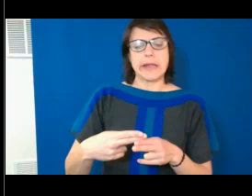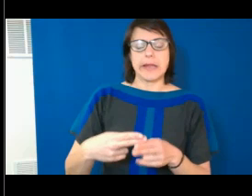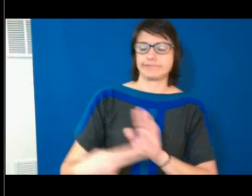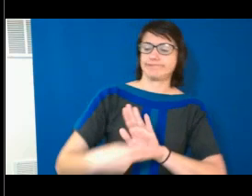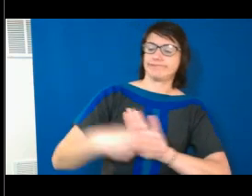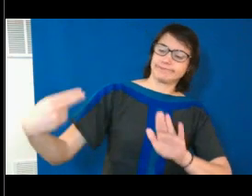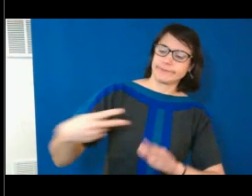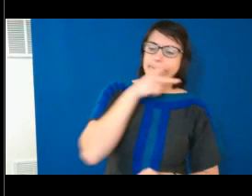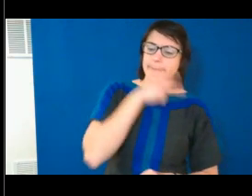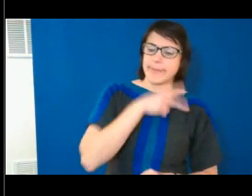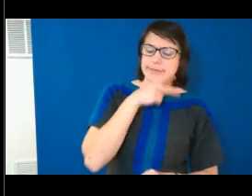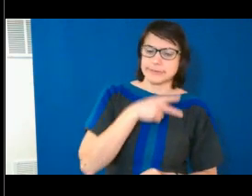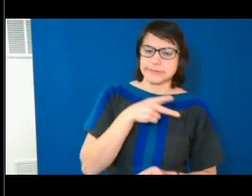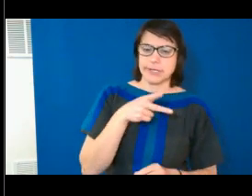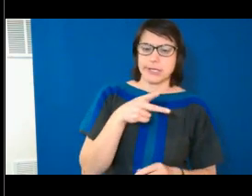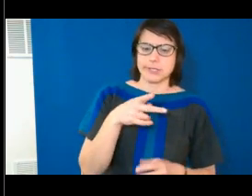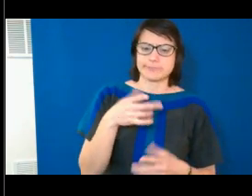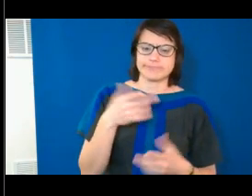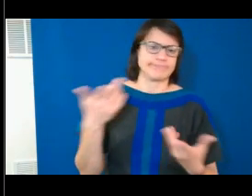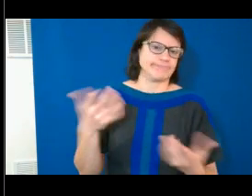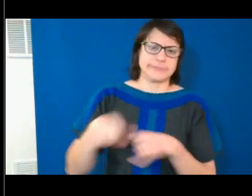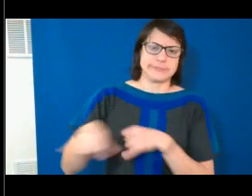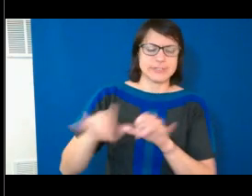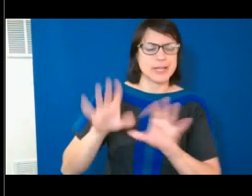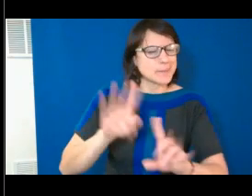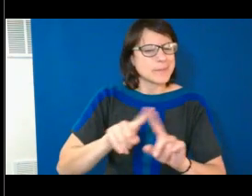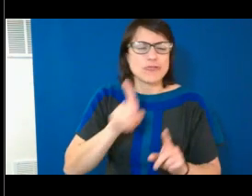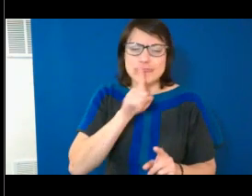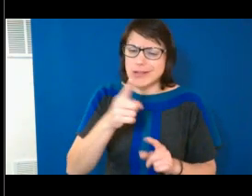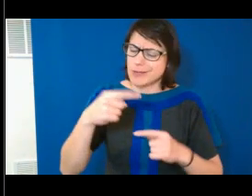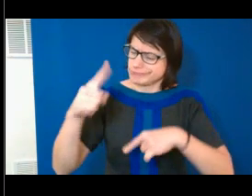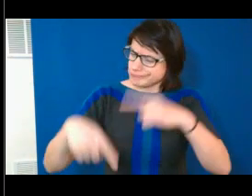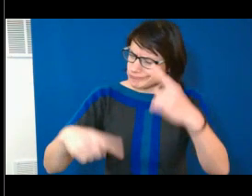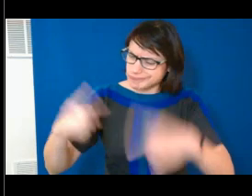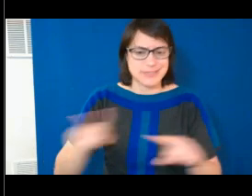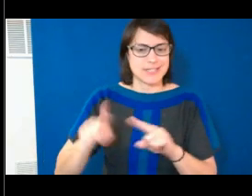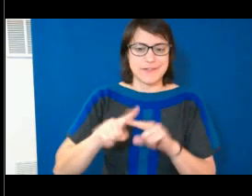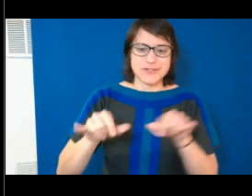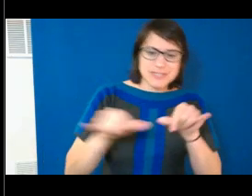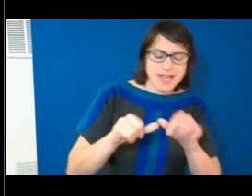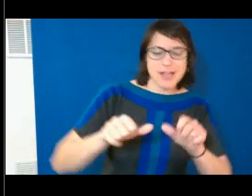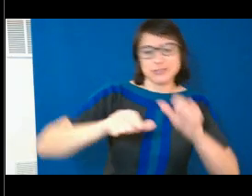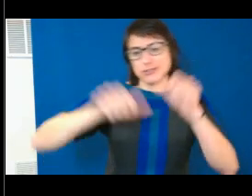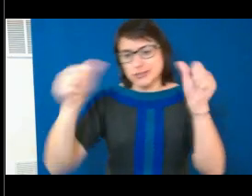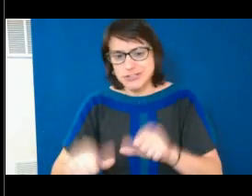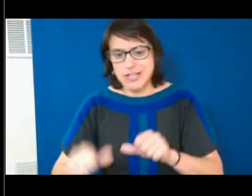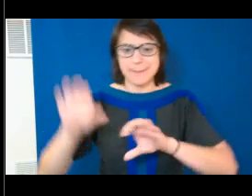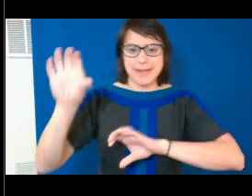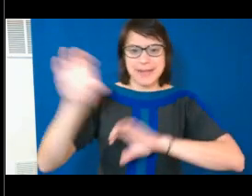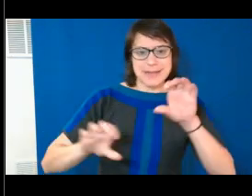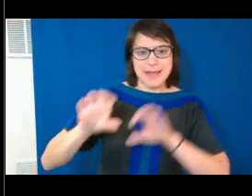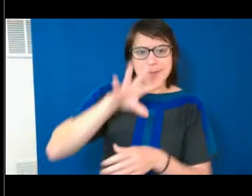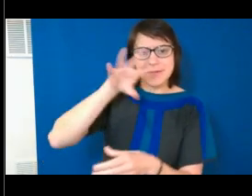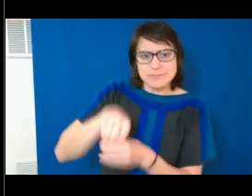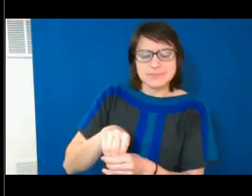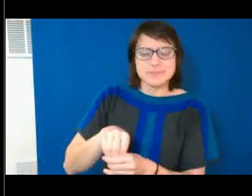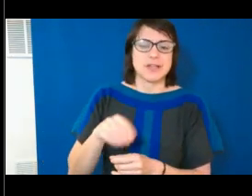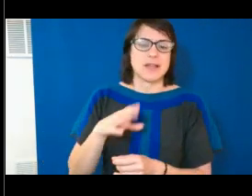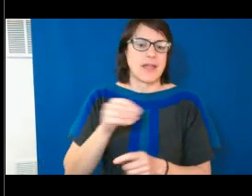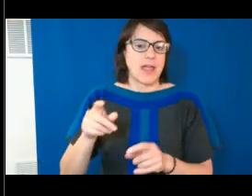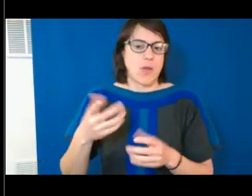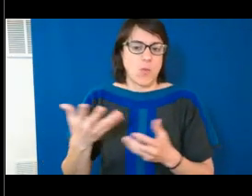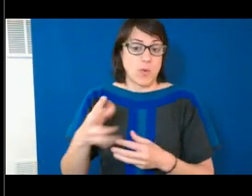vary in size, shape, chemical composition, and additives. And plastic is a key concern, and I know many of the projects you